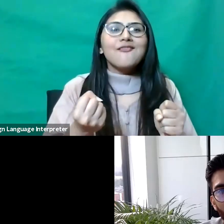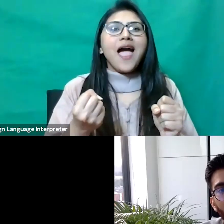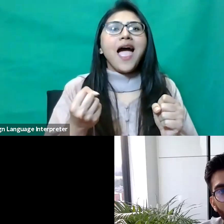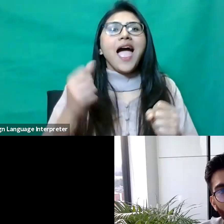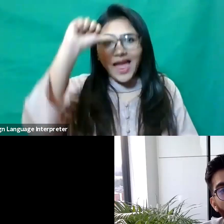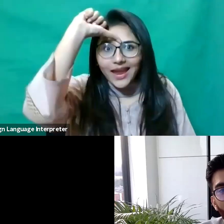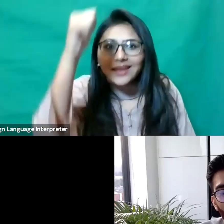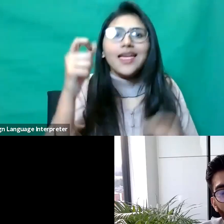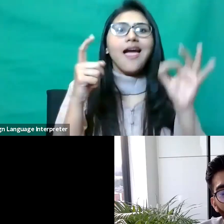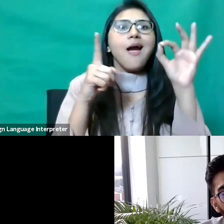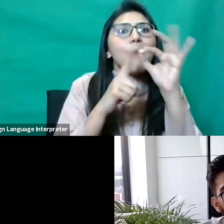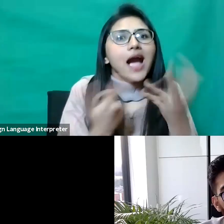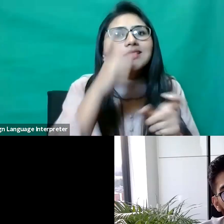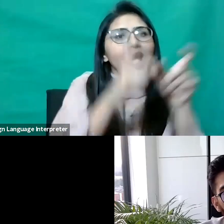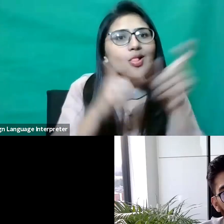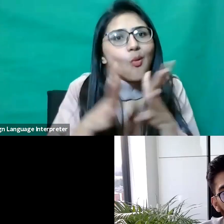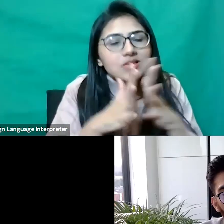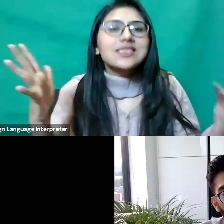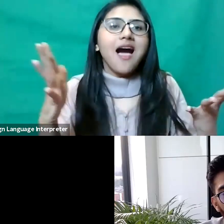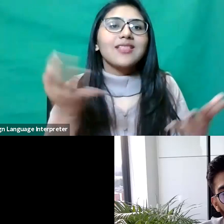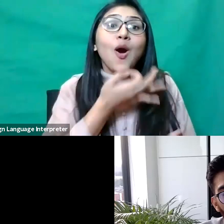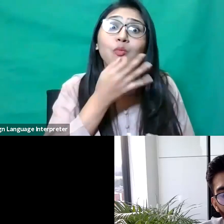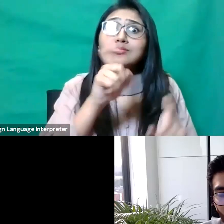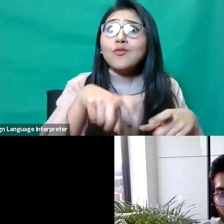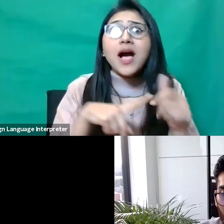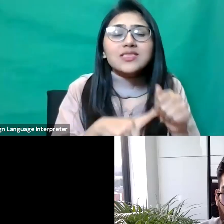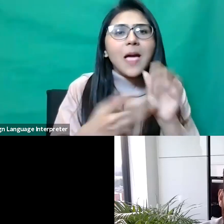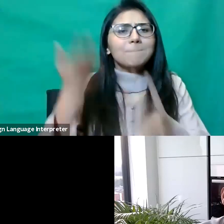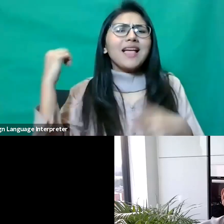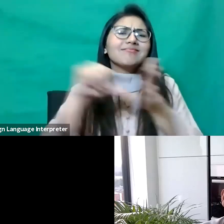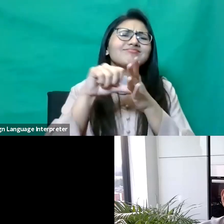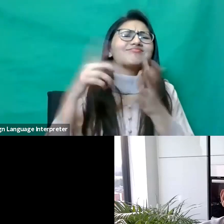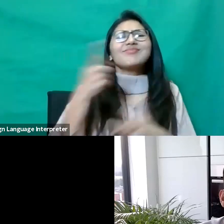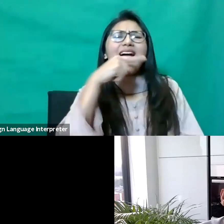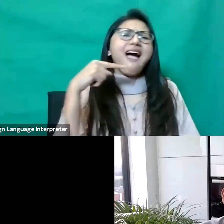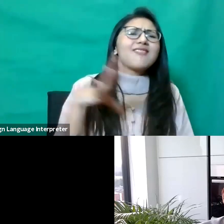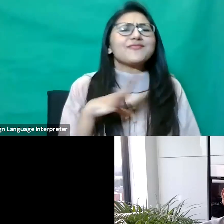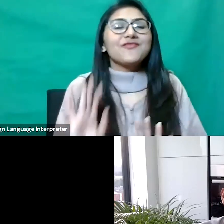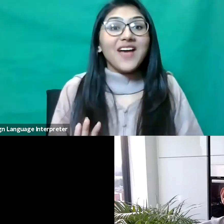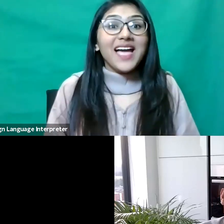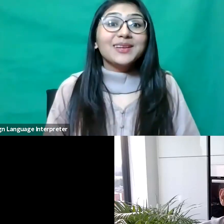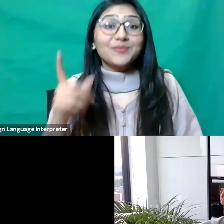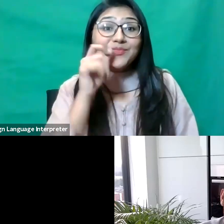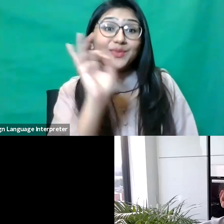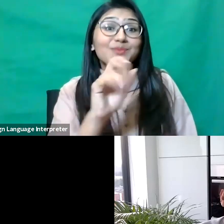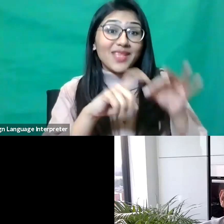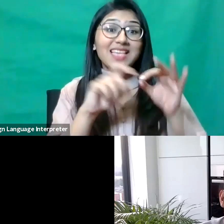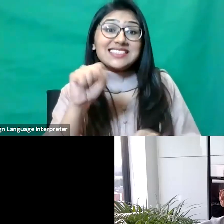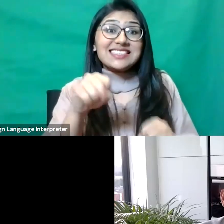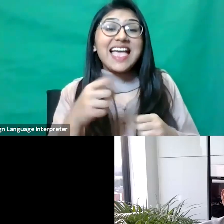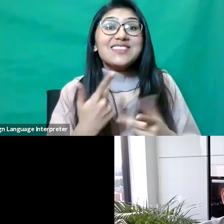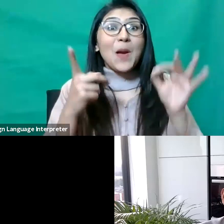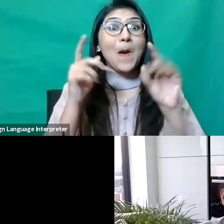Indians. Yeah, exactly. Yeah, I mean, because it's really important to raise awareness, especially in